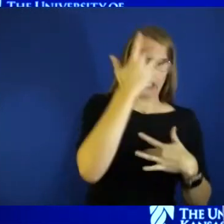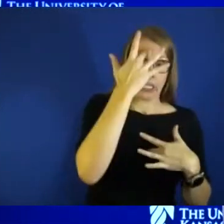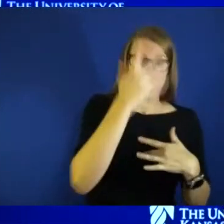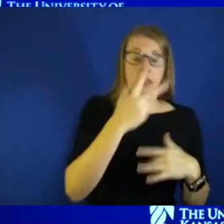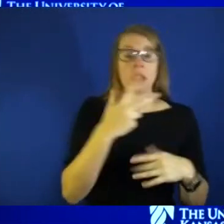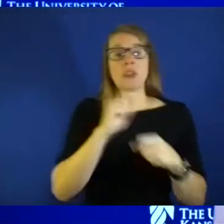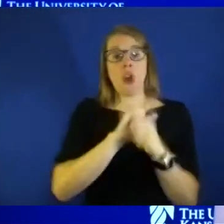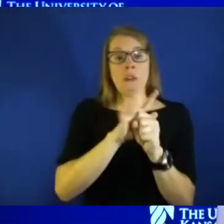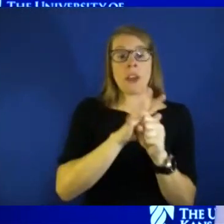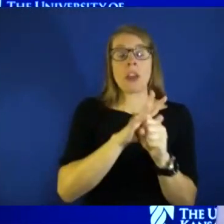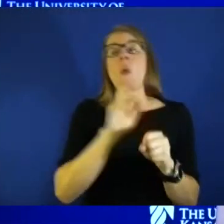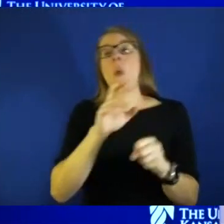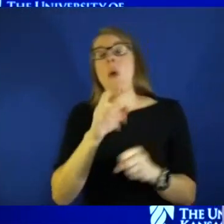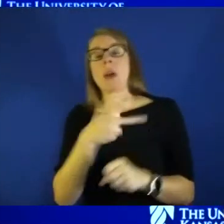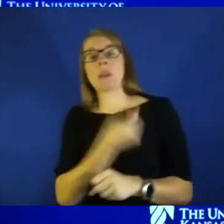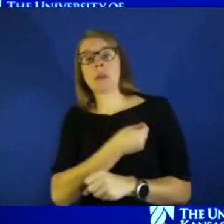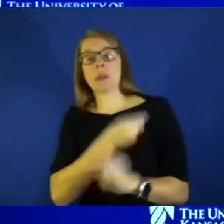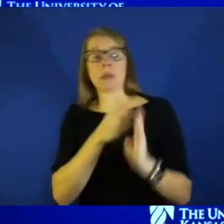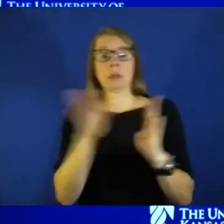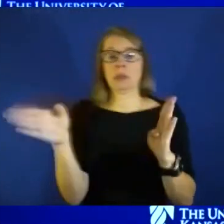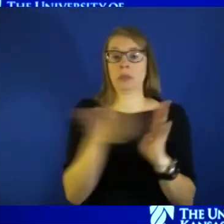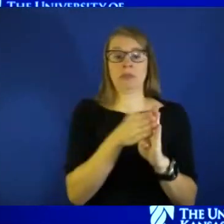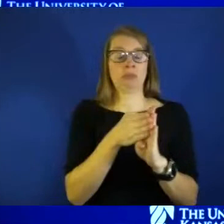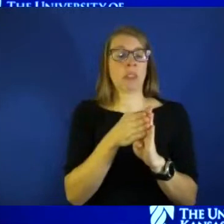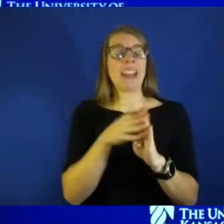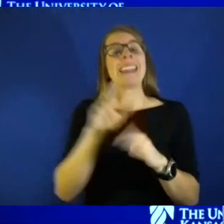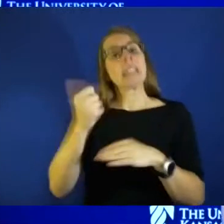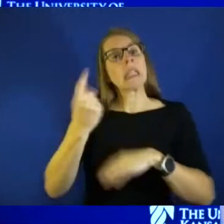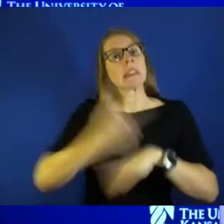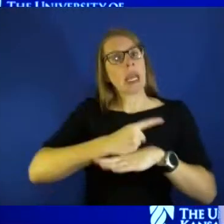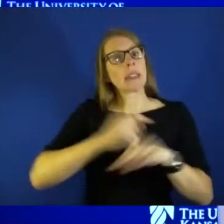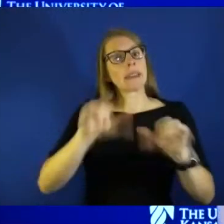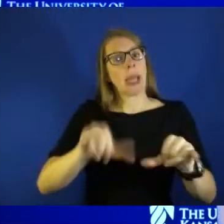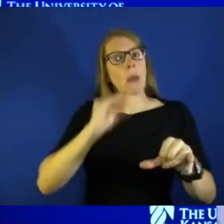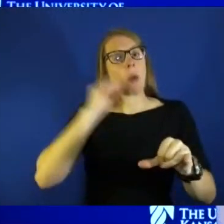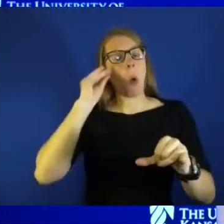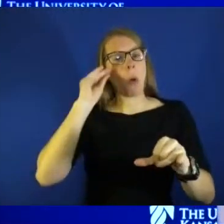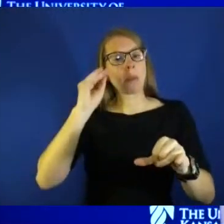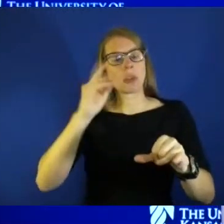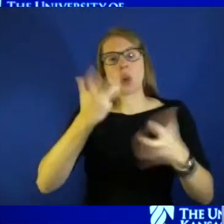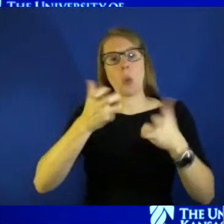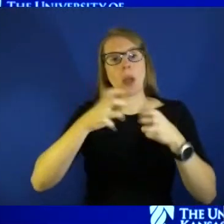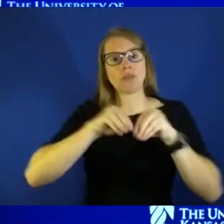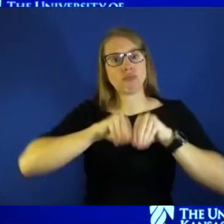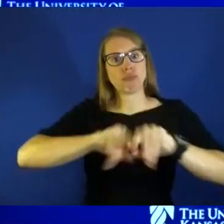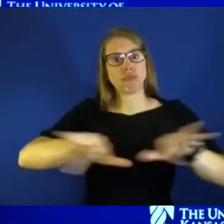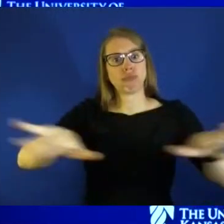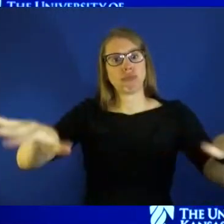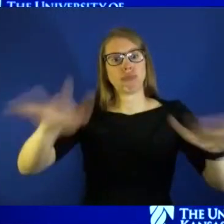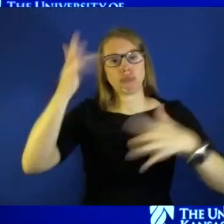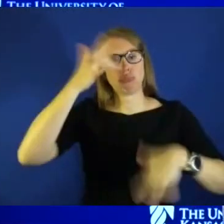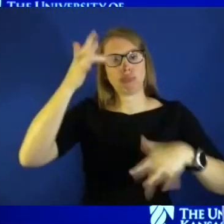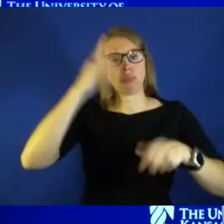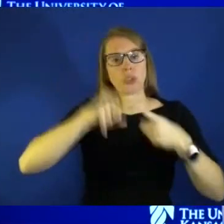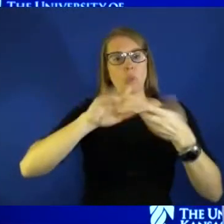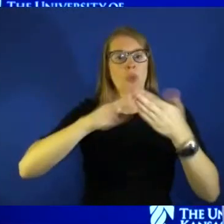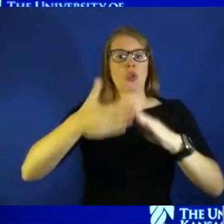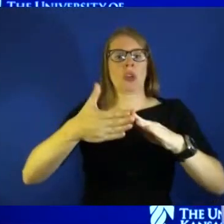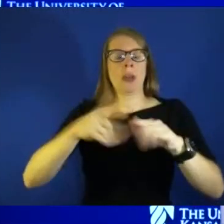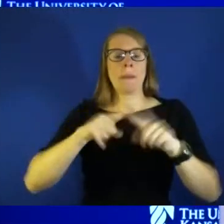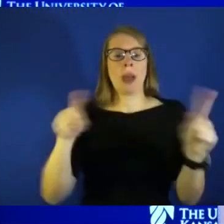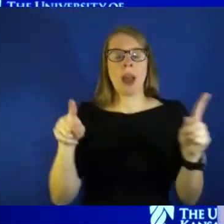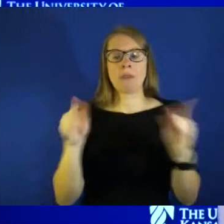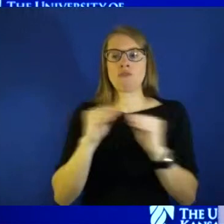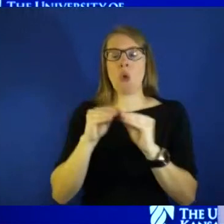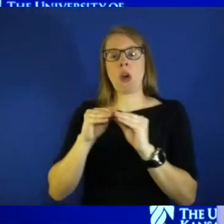of isolation so you're not out in the community spreading the disease. But there is more and more basic science and benchtop research